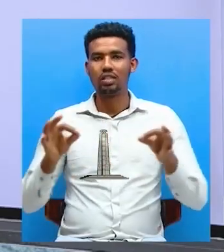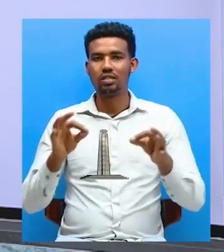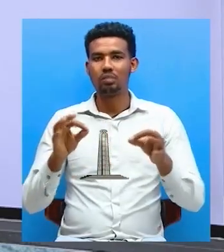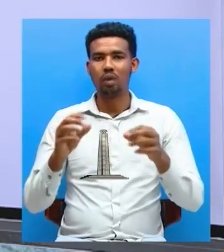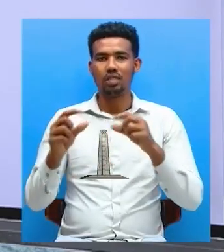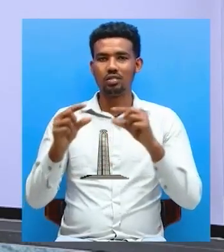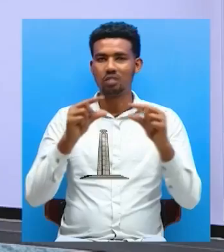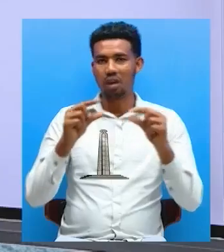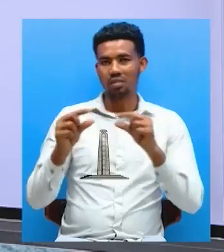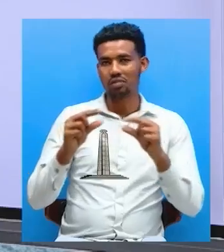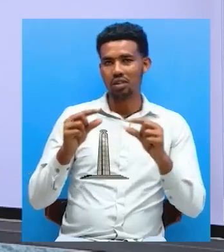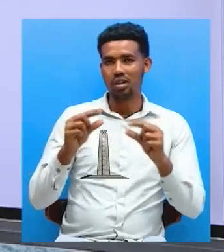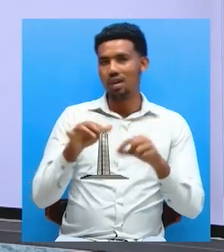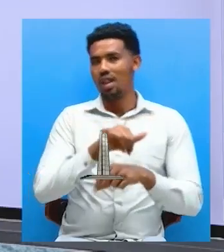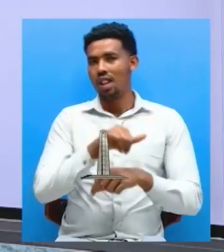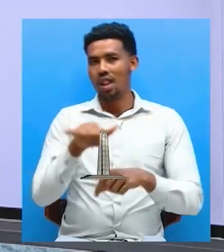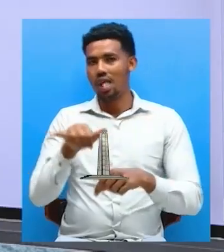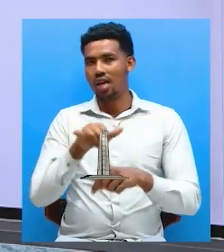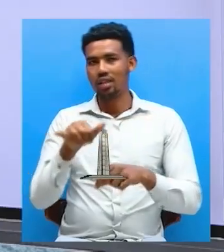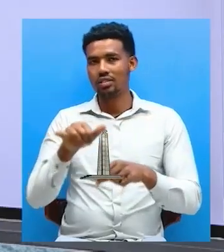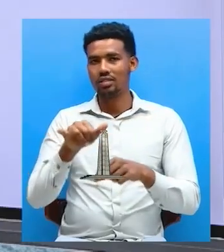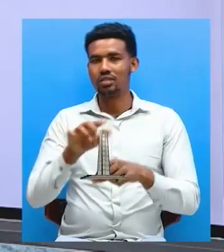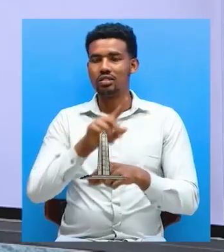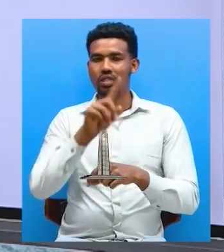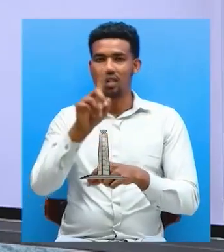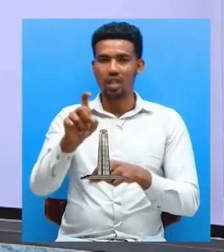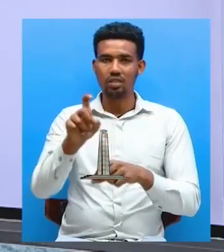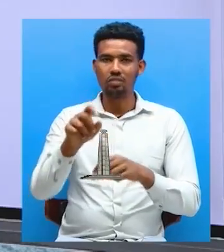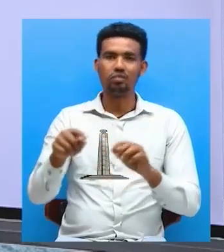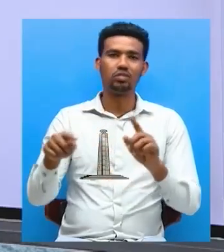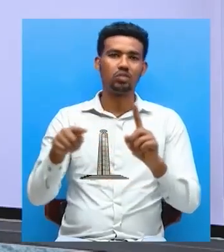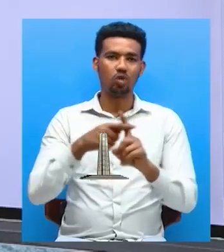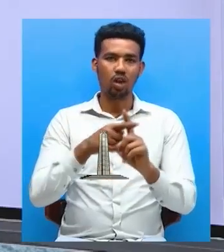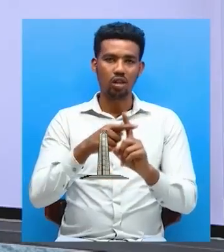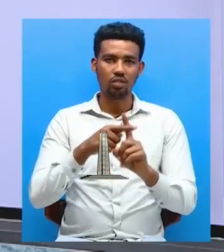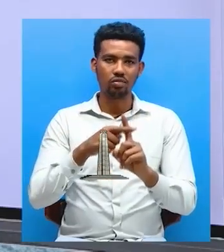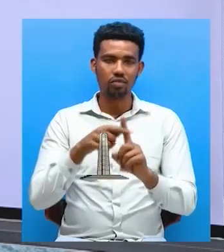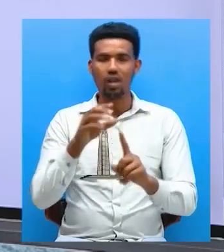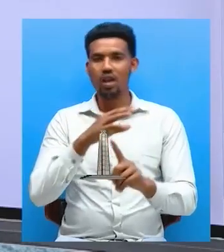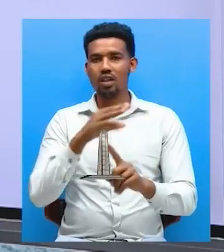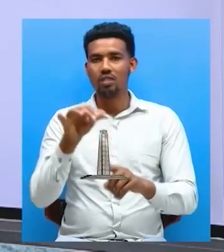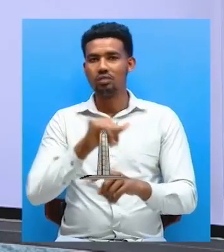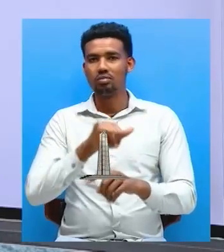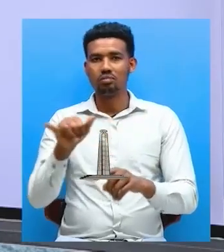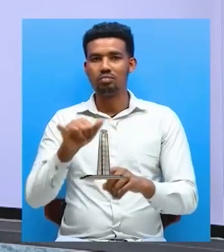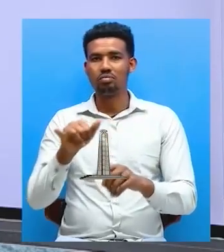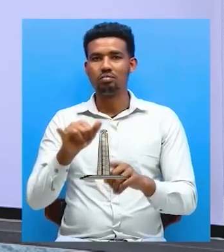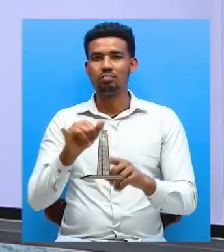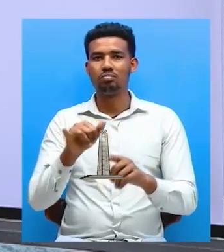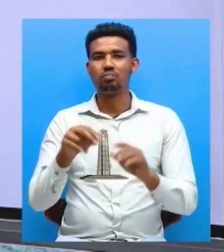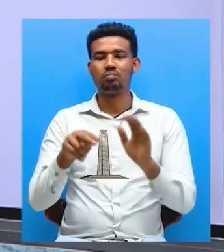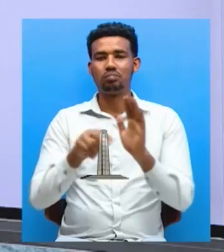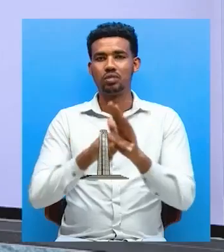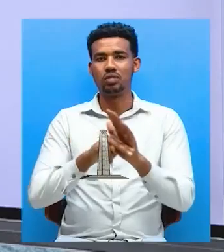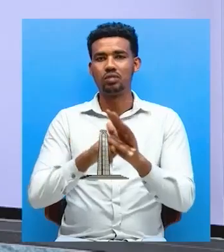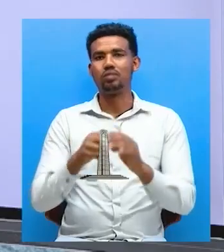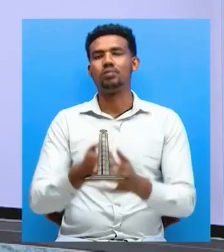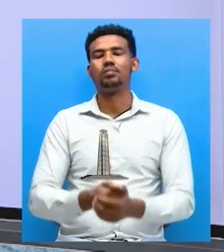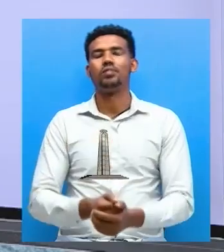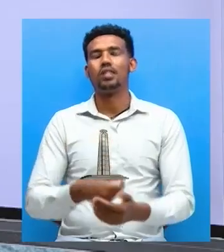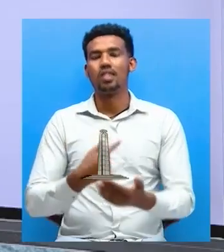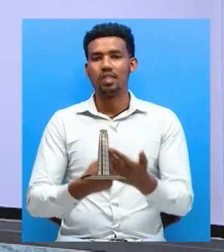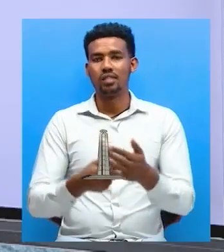structure, like declarative, interrogative, and also imperative, and also